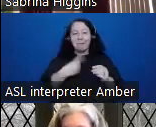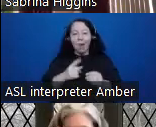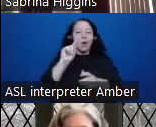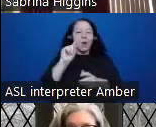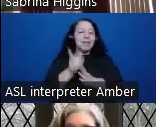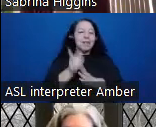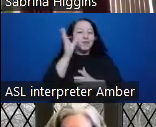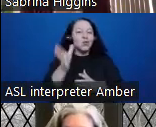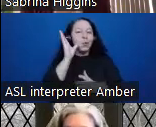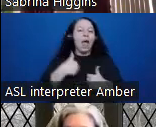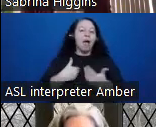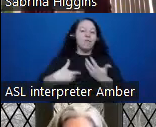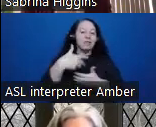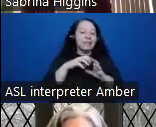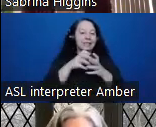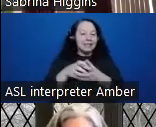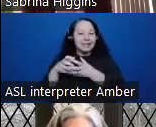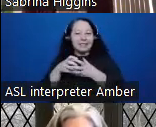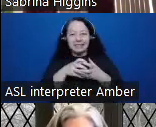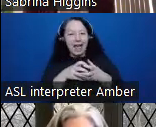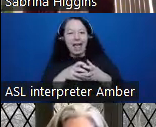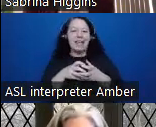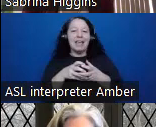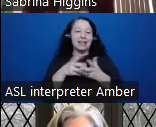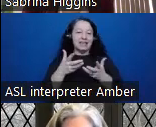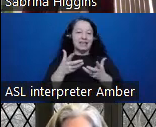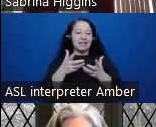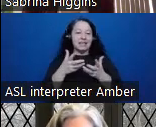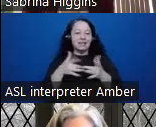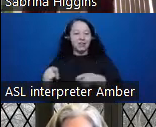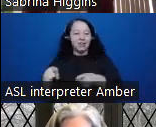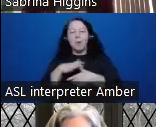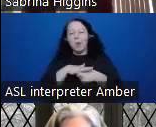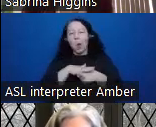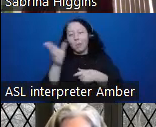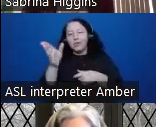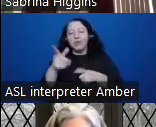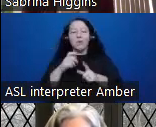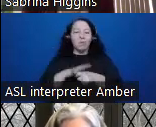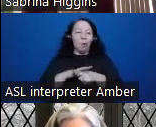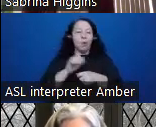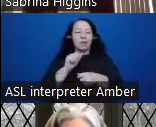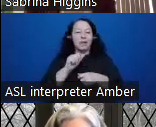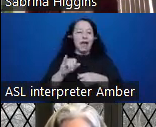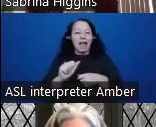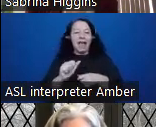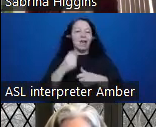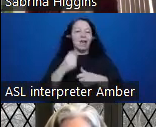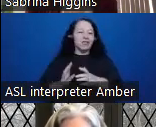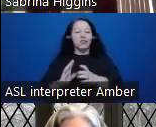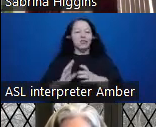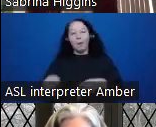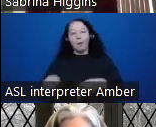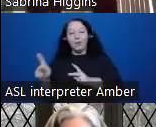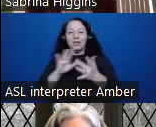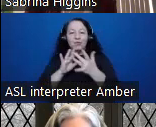presentations from our local AIA society officers. We'll have a chance to network and